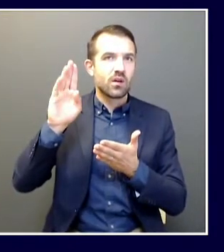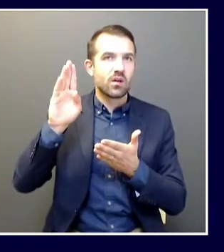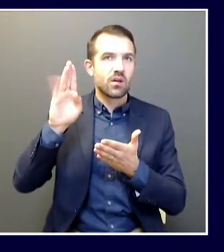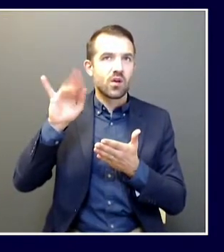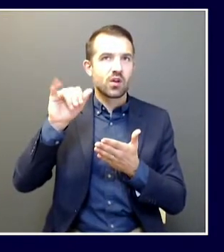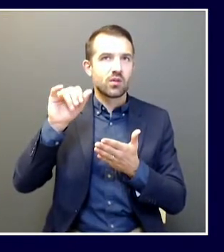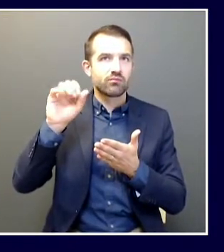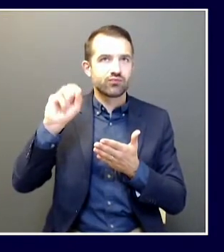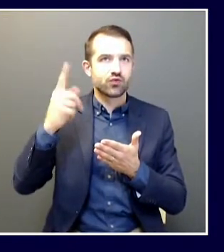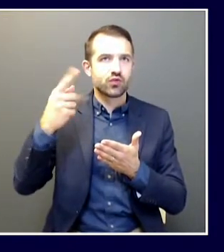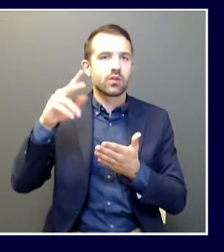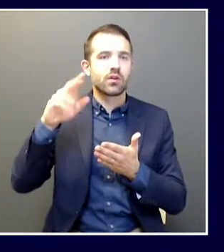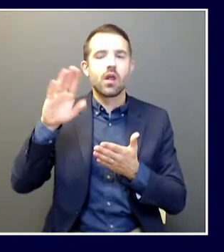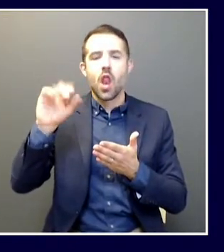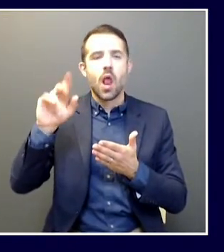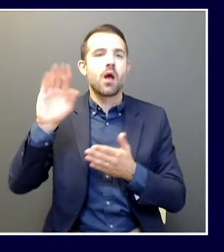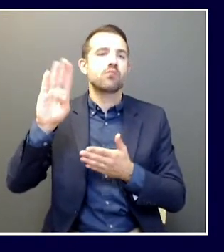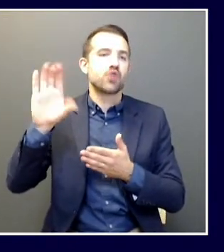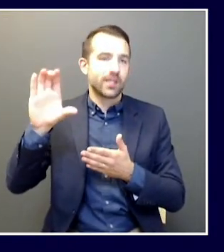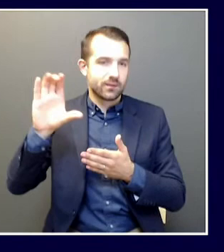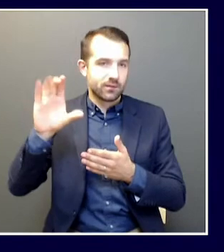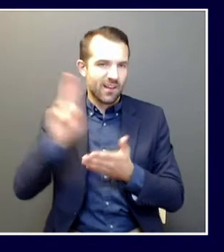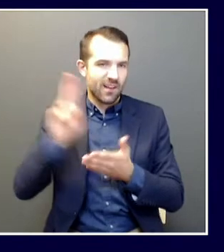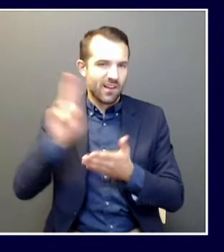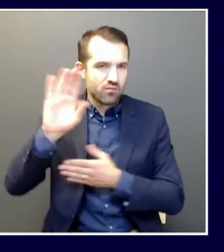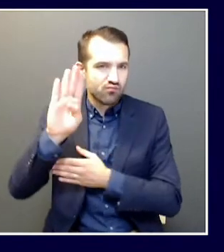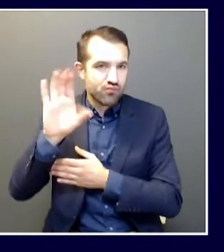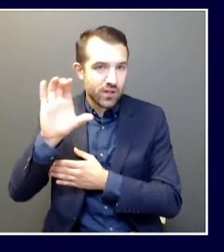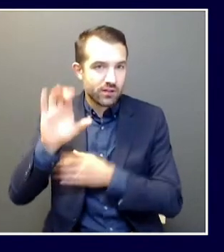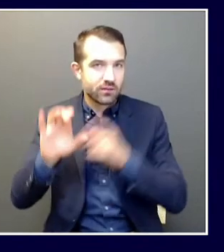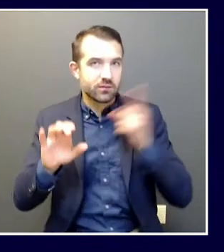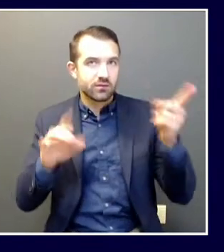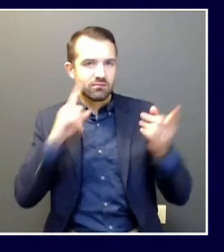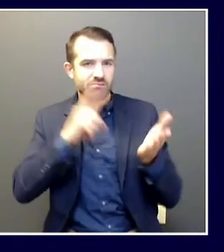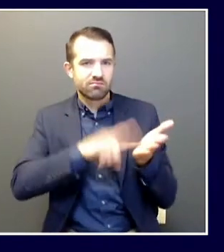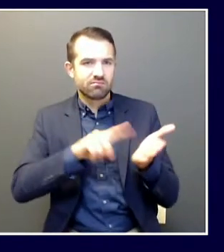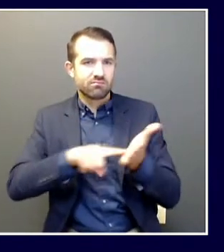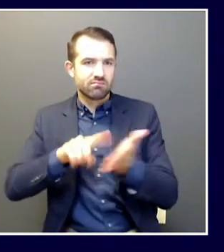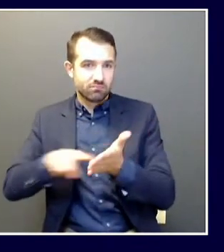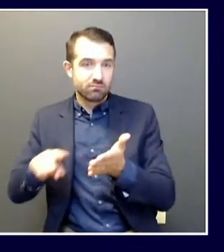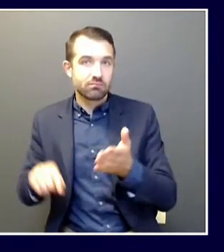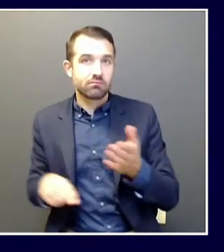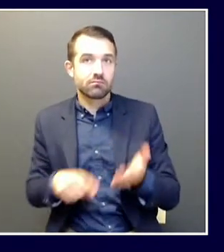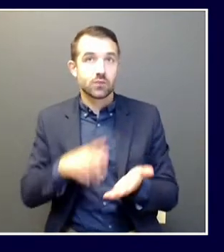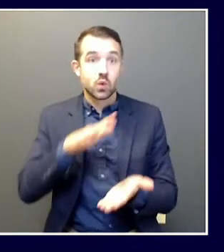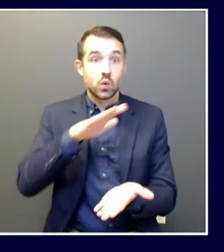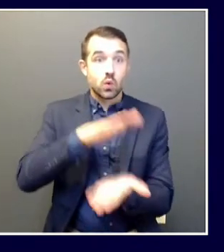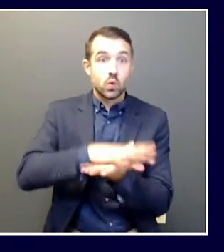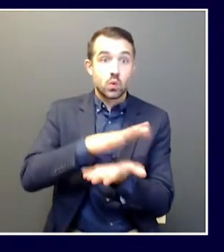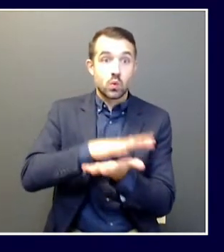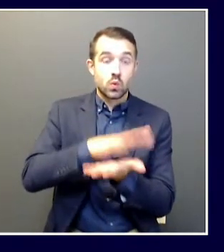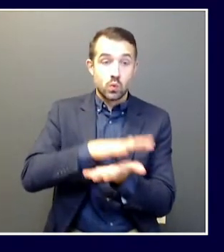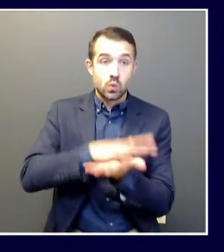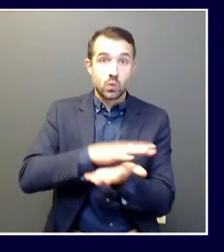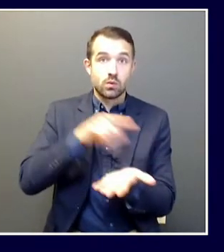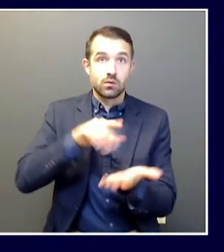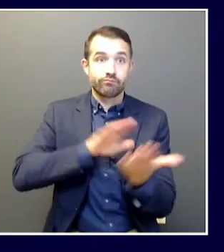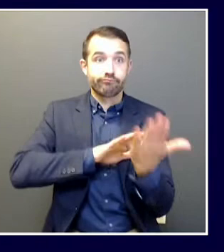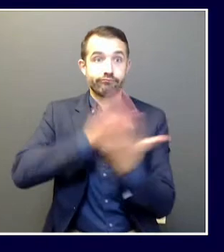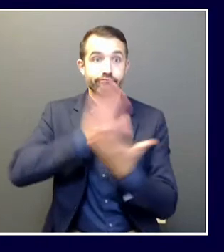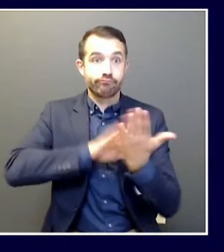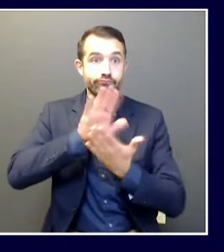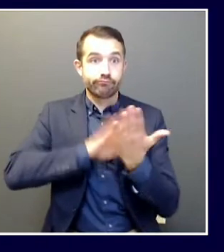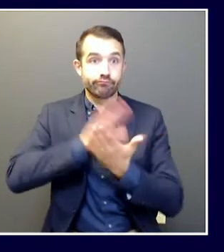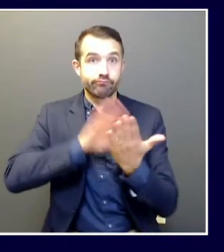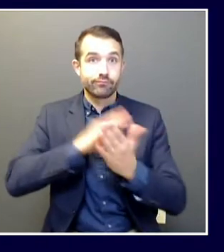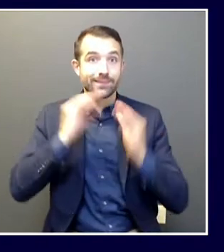their schools for in-person learning last year saw at least a 5% increase in COVID cases as a result, and that increase